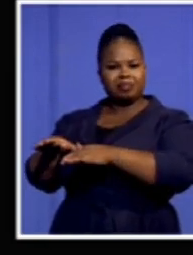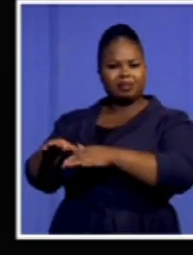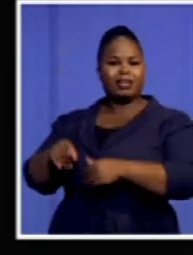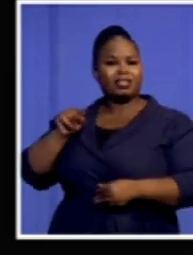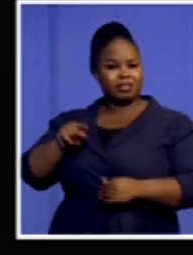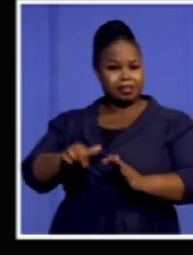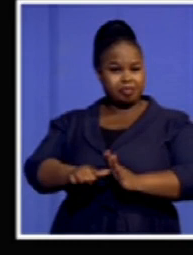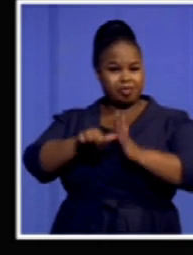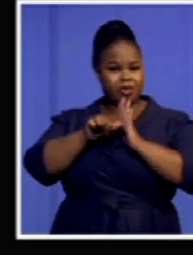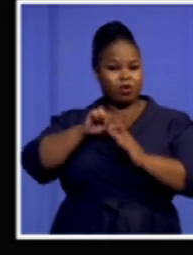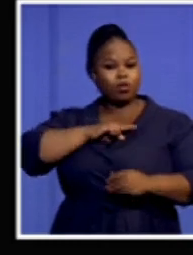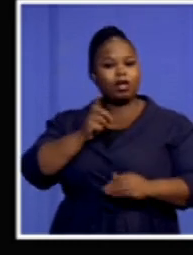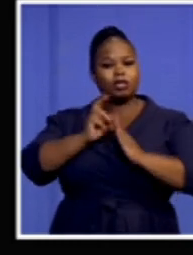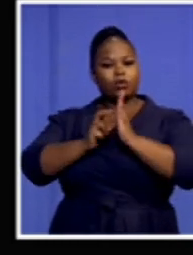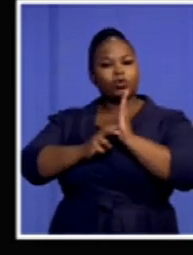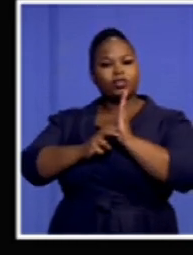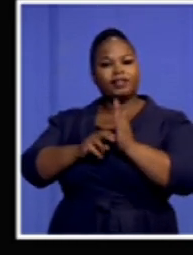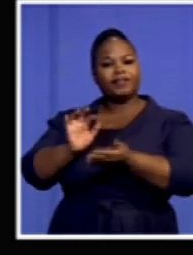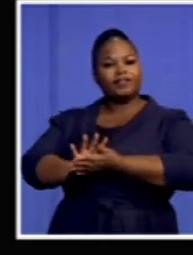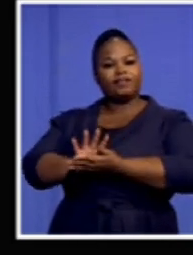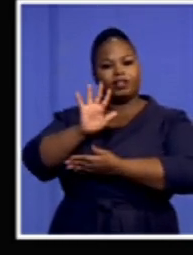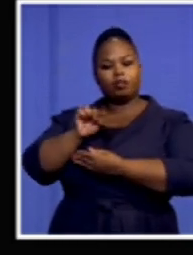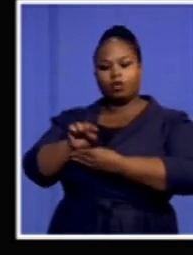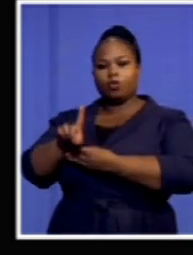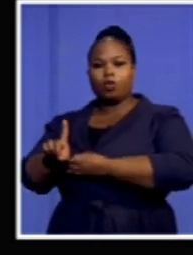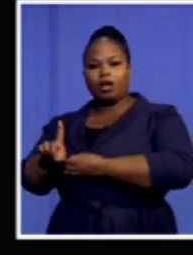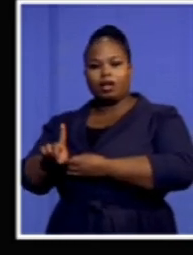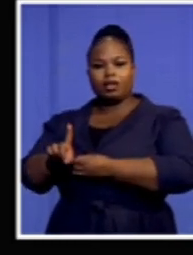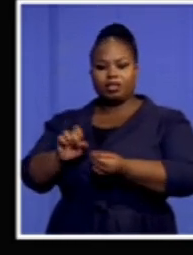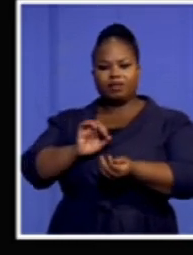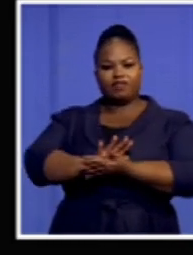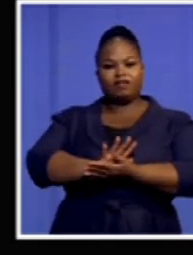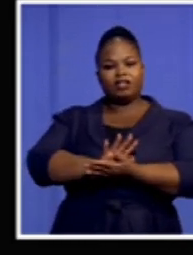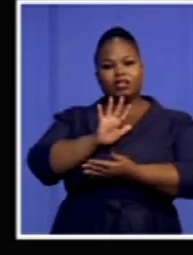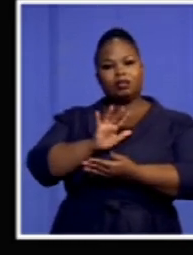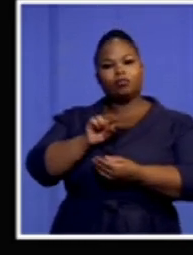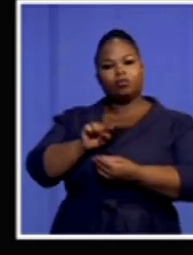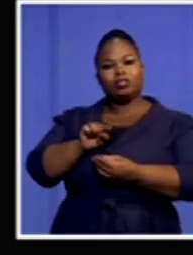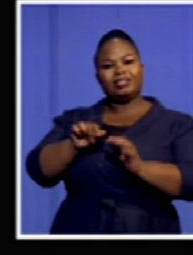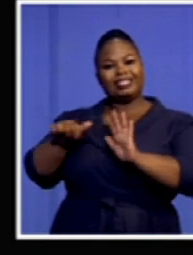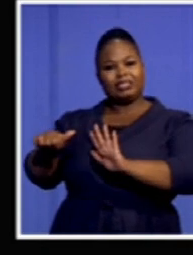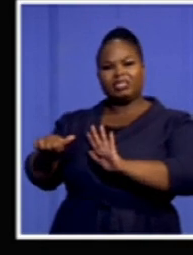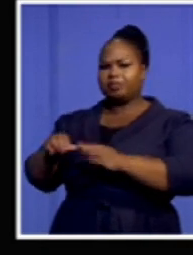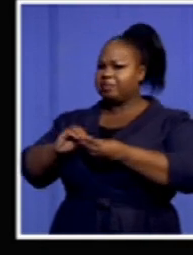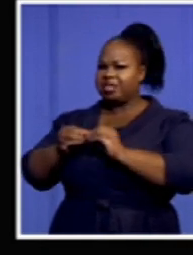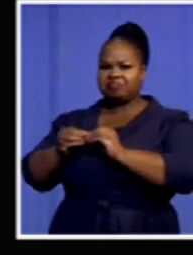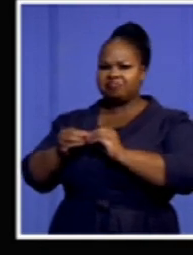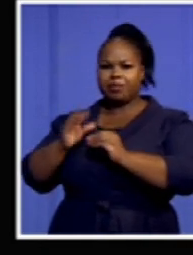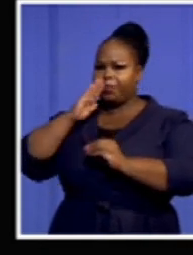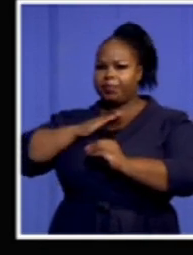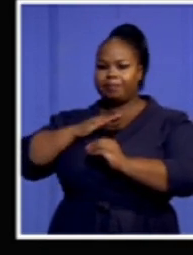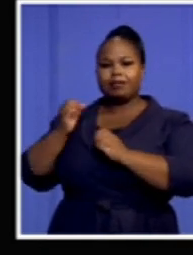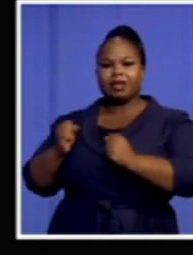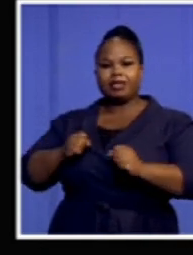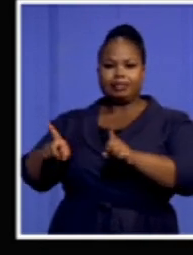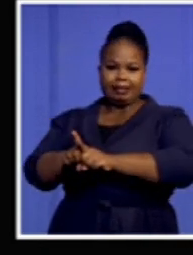Regulation 15.1 to 6, have not been amended and therefore is still applicable. The amendments that have been